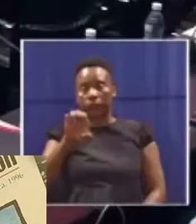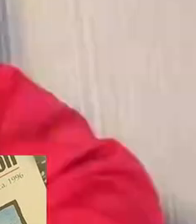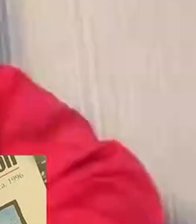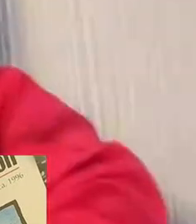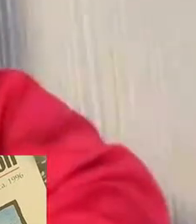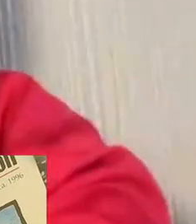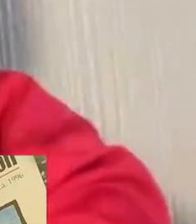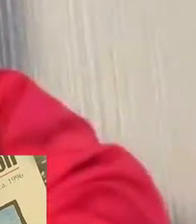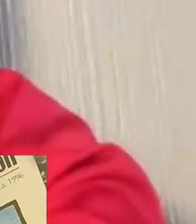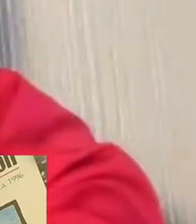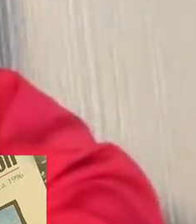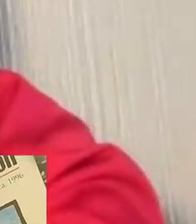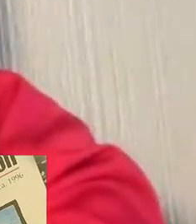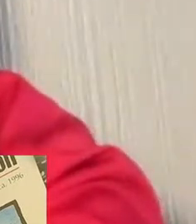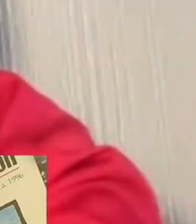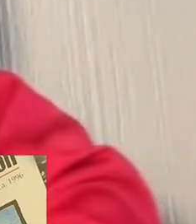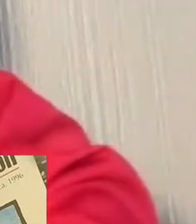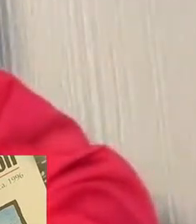Thank you very much,